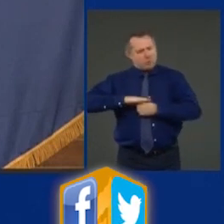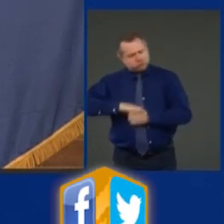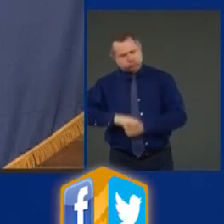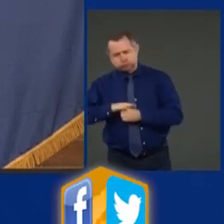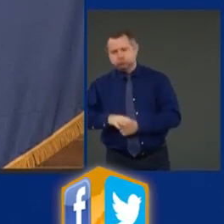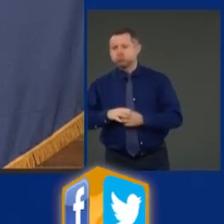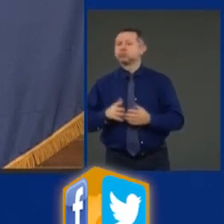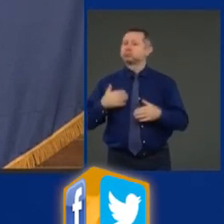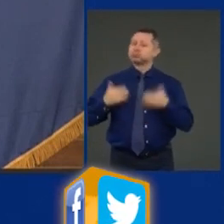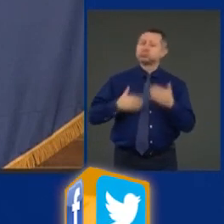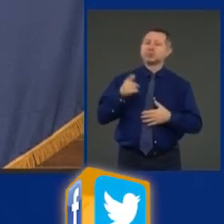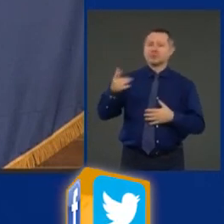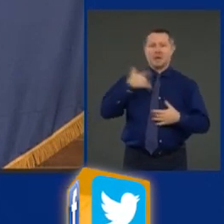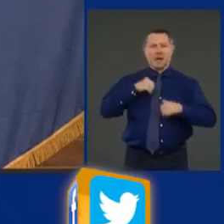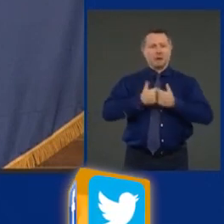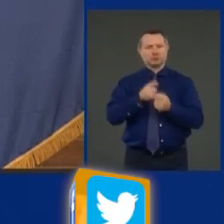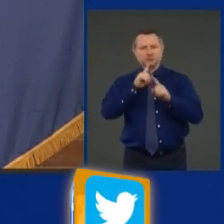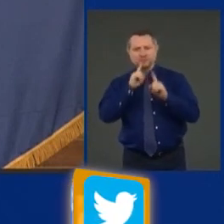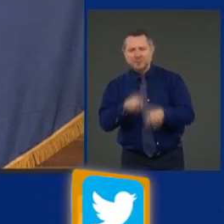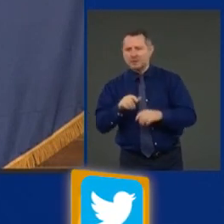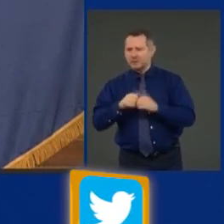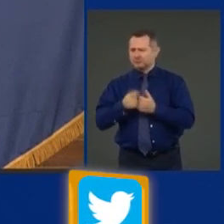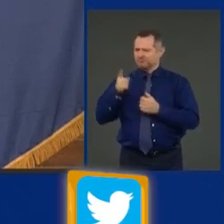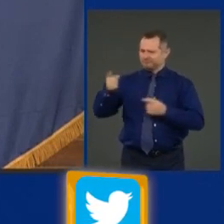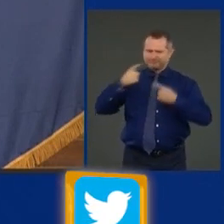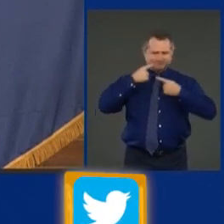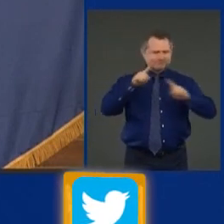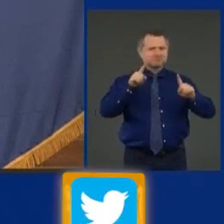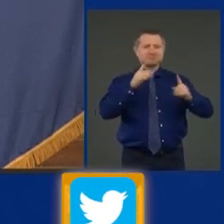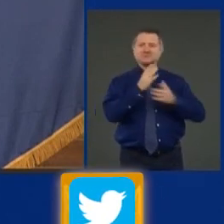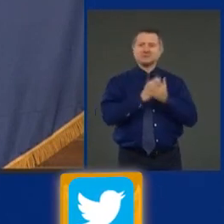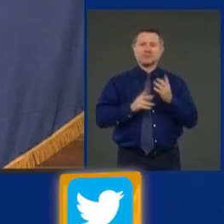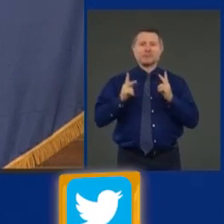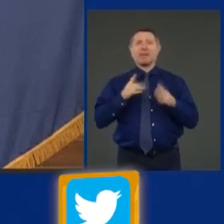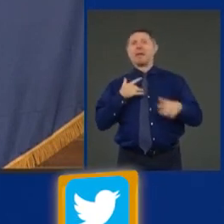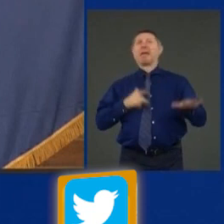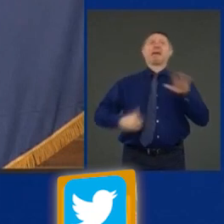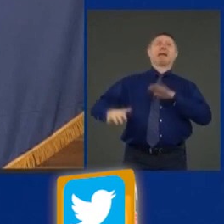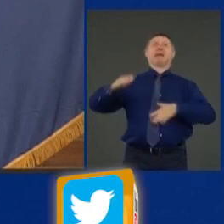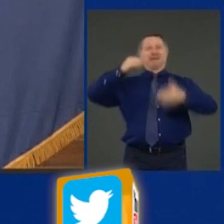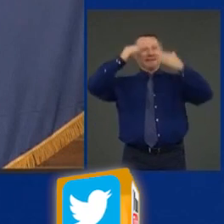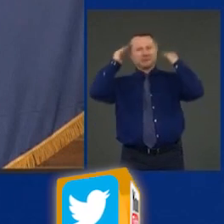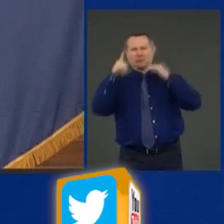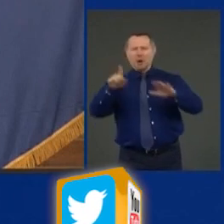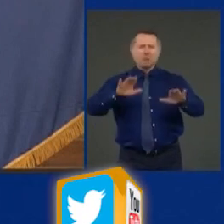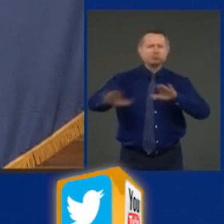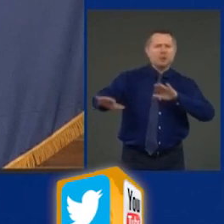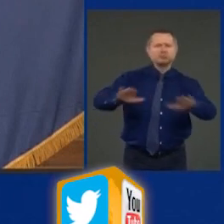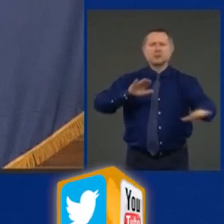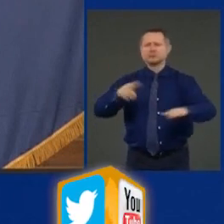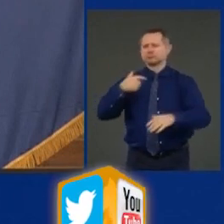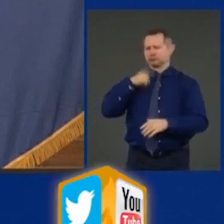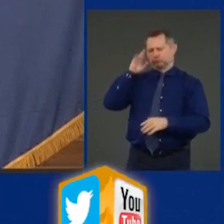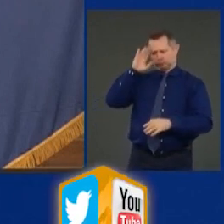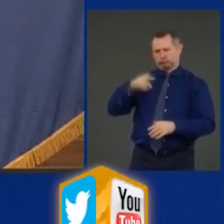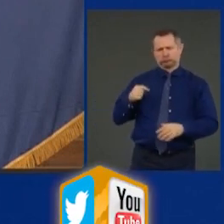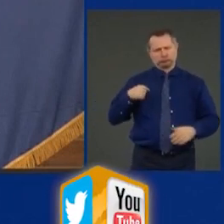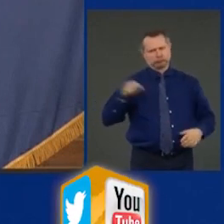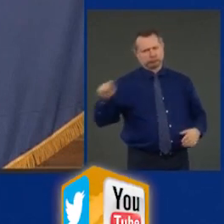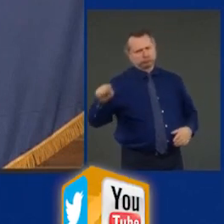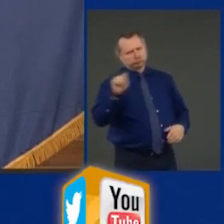worst in people and society. And I think we saw that here. And one of the high points, one of the